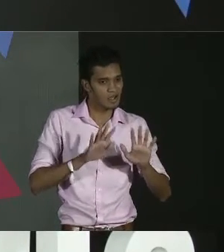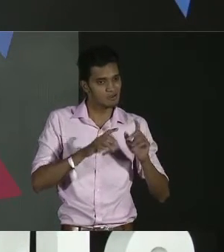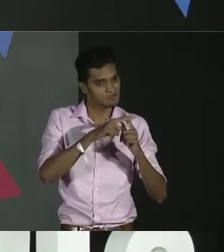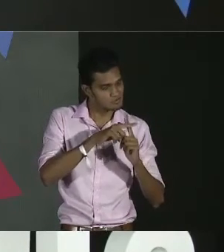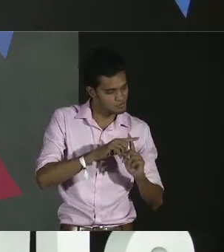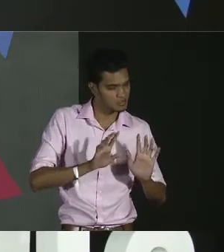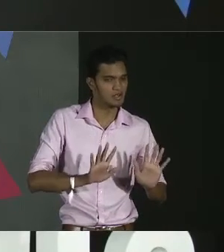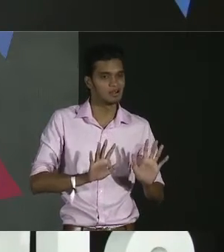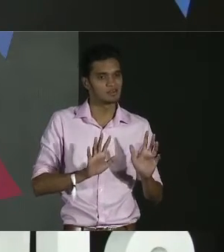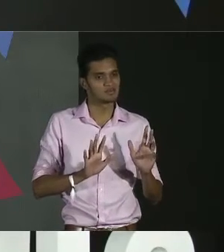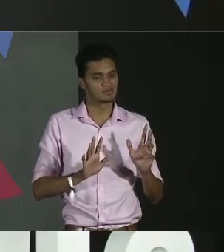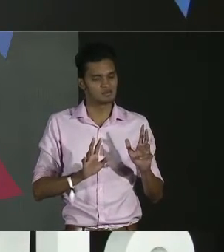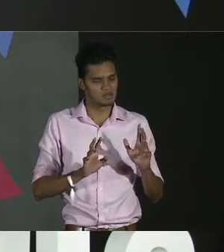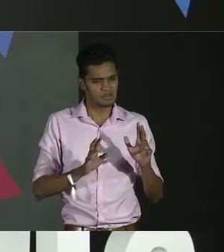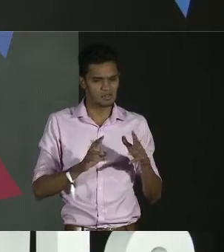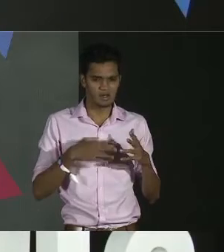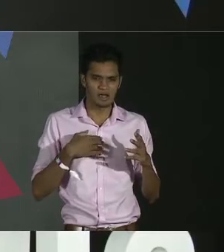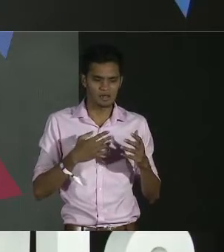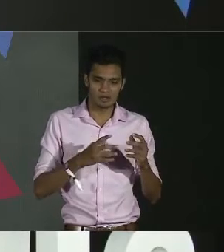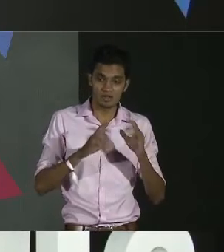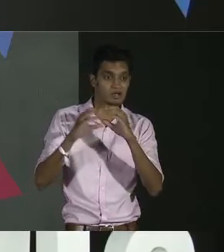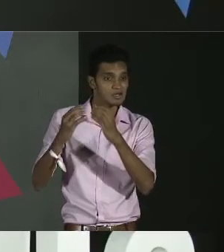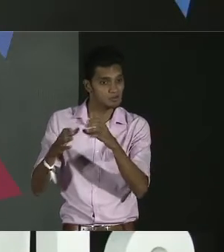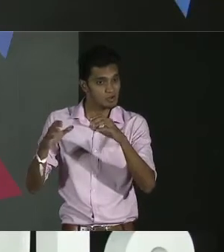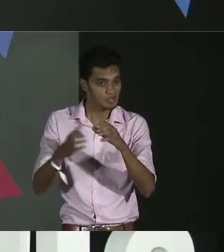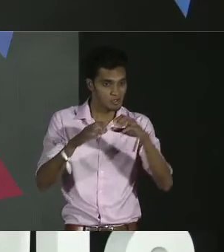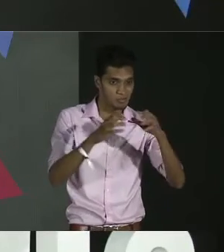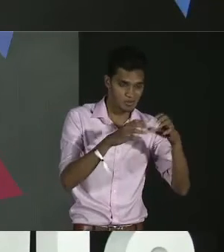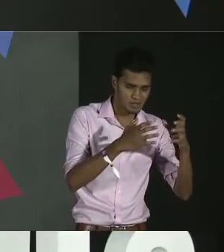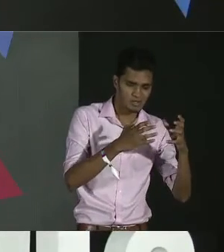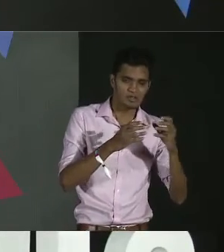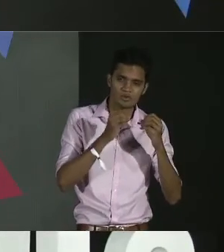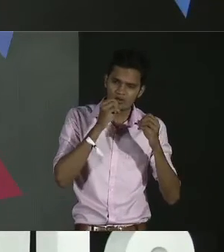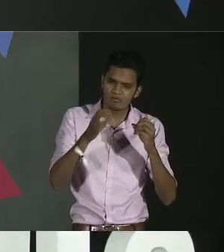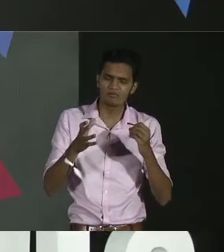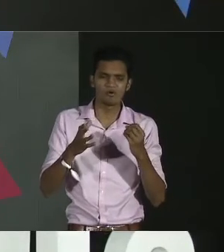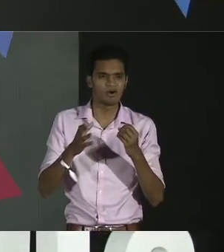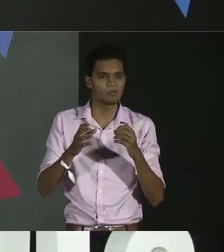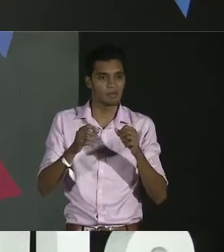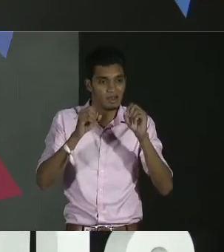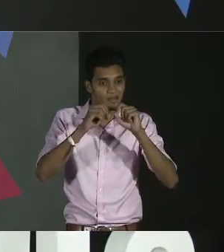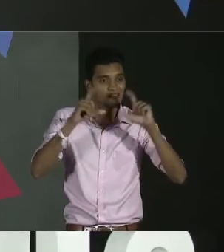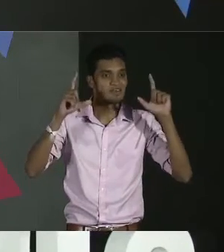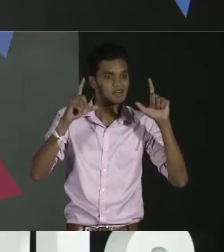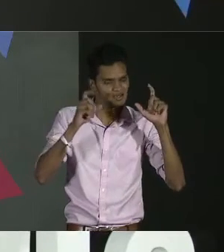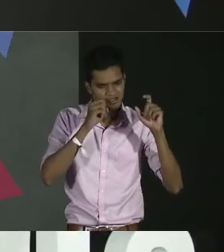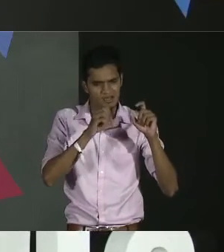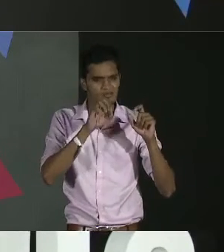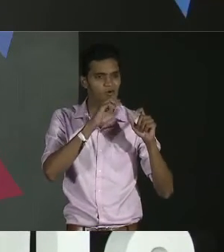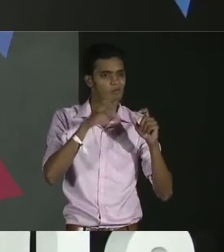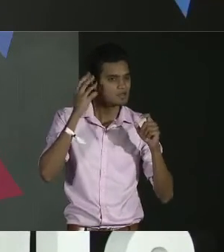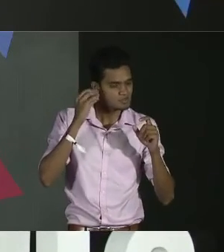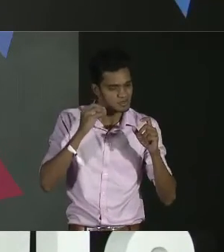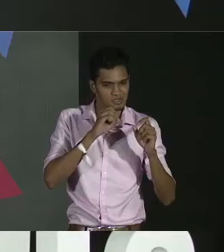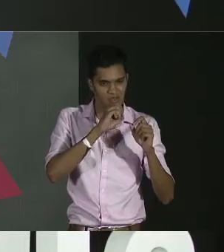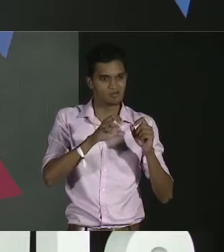And if you're able, reach out to your community. Talk about your experience, bring awareness to what you've been through. I get so much